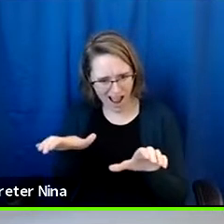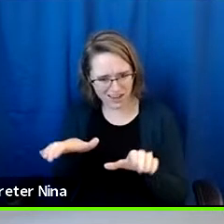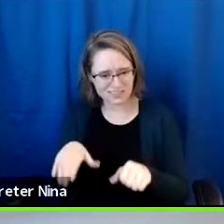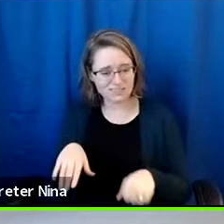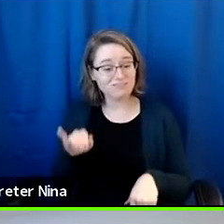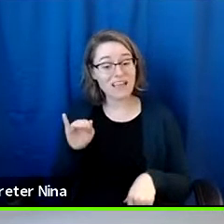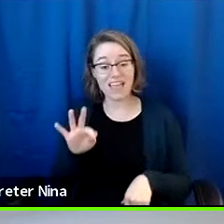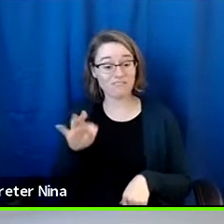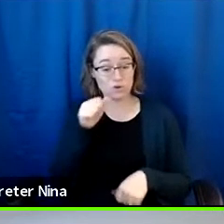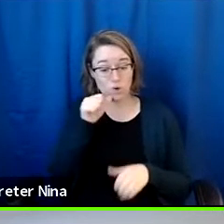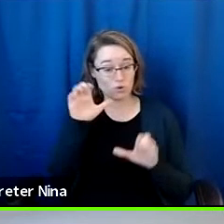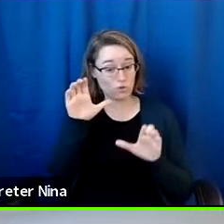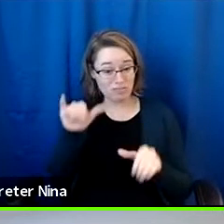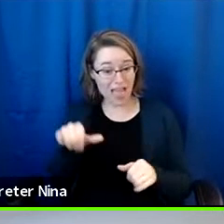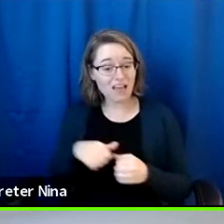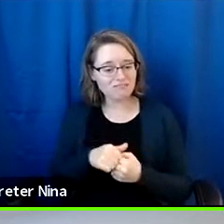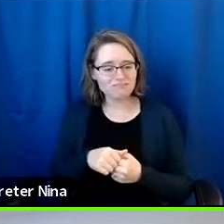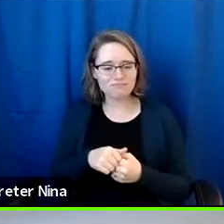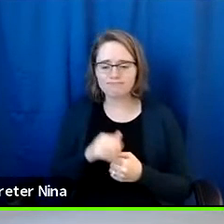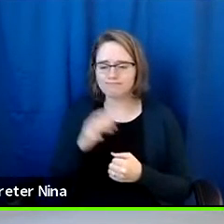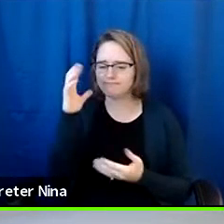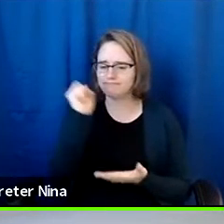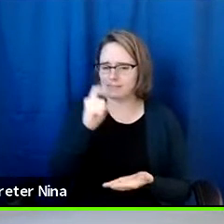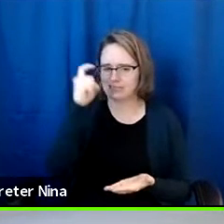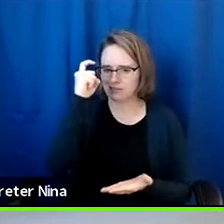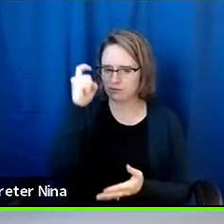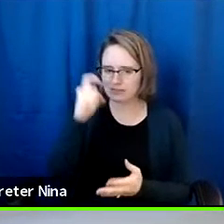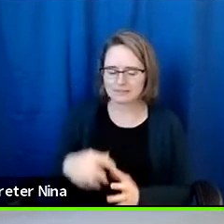that is a lack of discernment and wisdom.